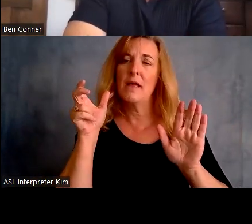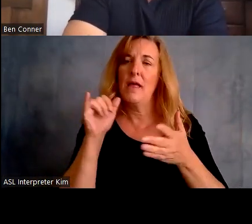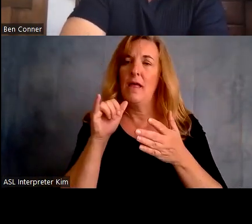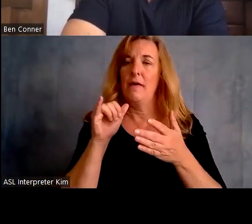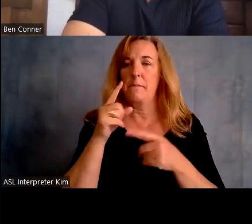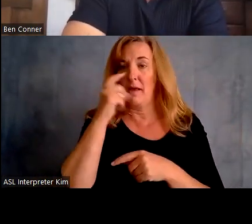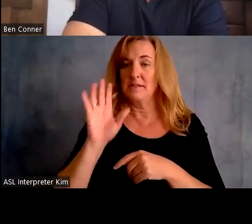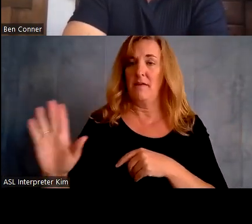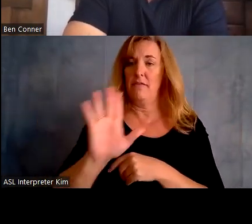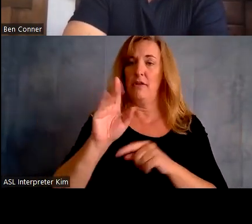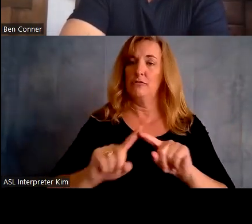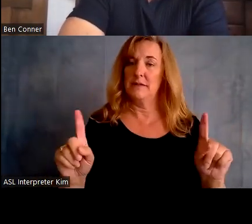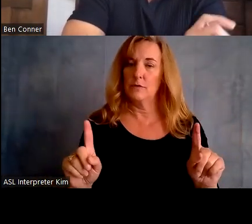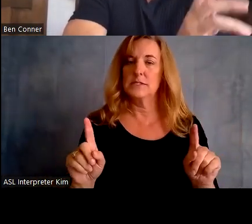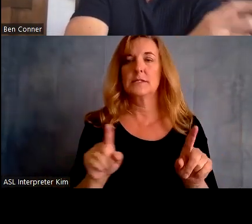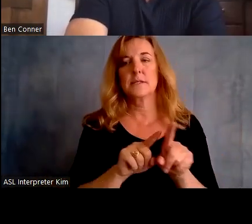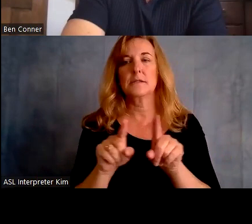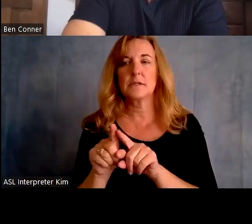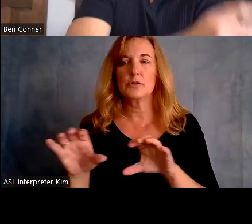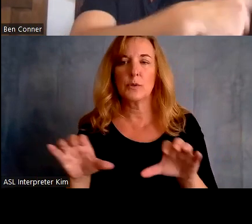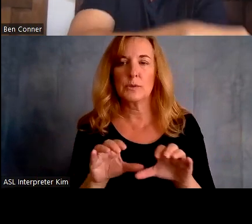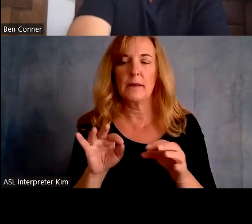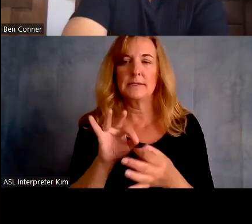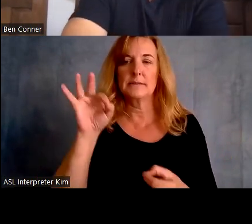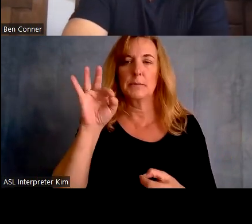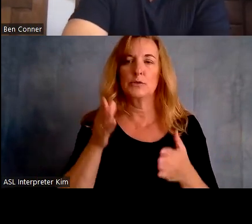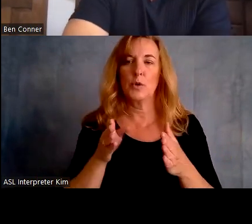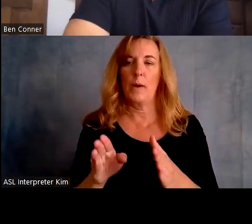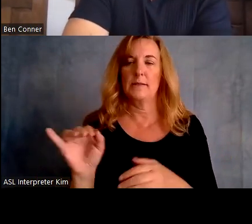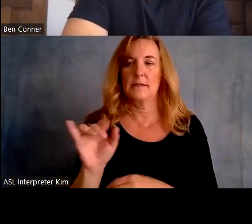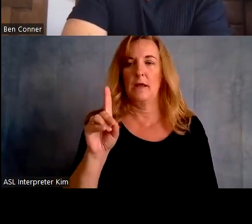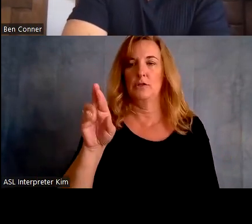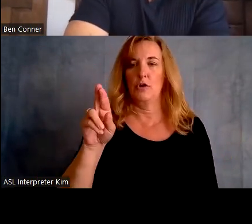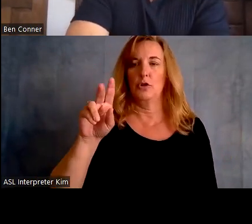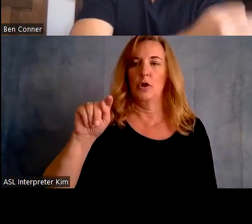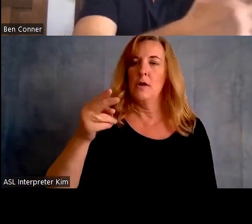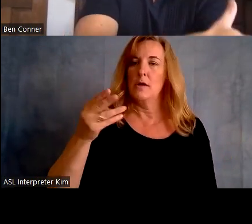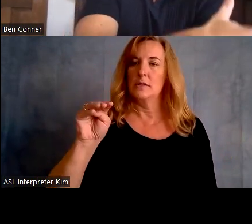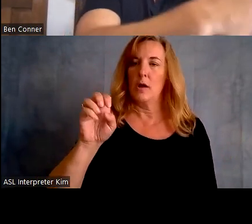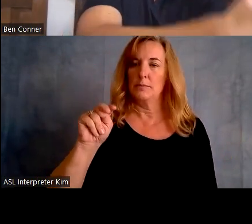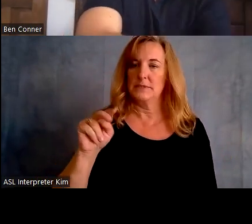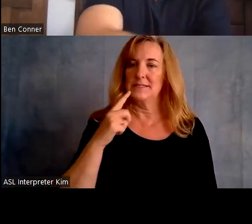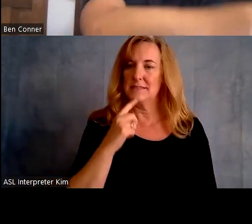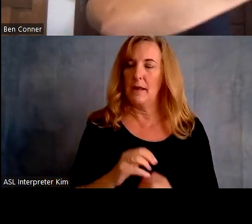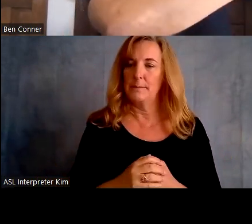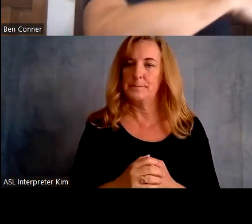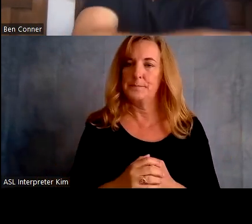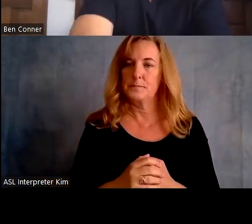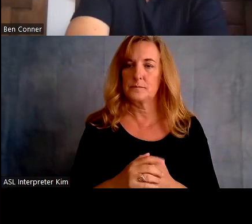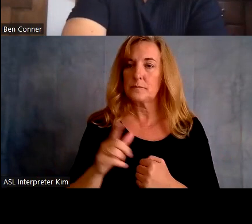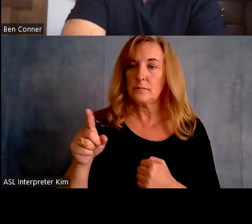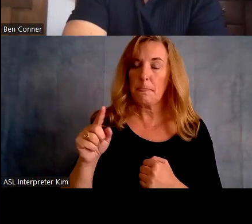course, it's also done in really awful spiritual ways, which Dr. Thompson addressed. I mean, who sinned, this person or